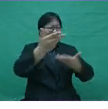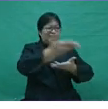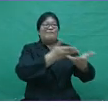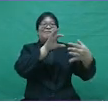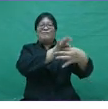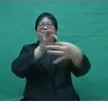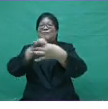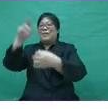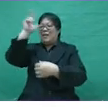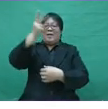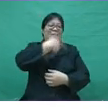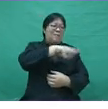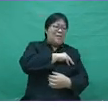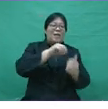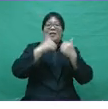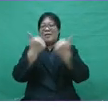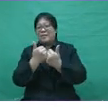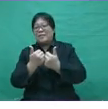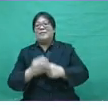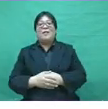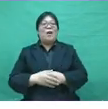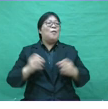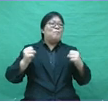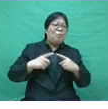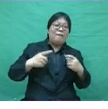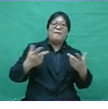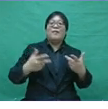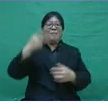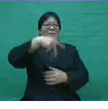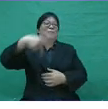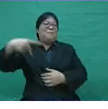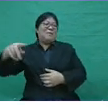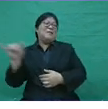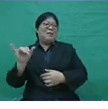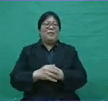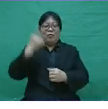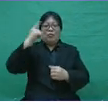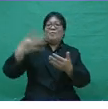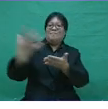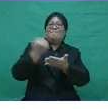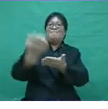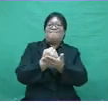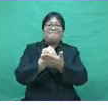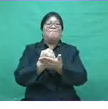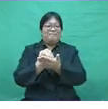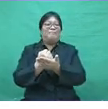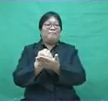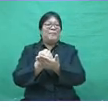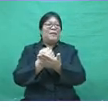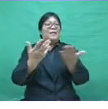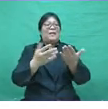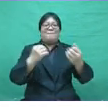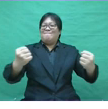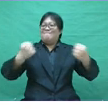agencies, as well as fostered private-public partnerships to capitalize on respective strengths